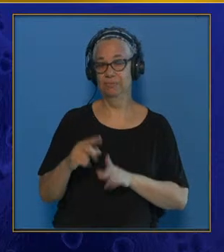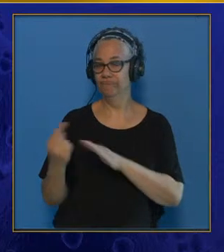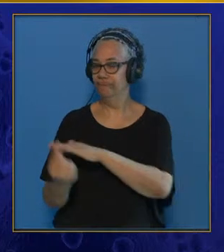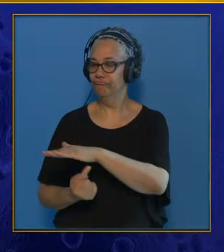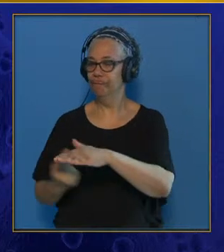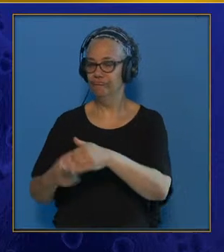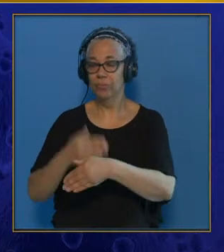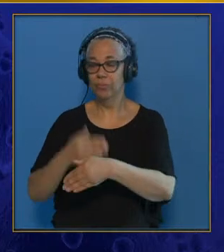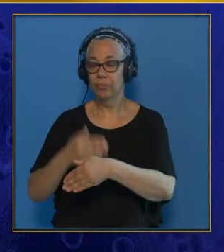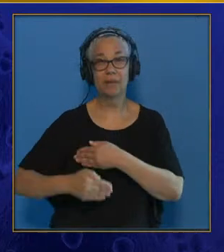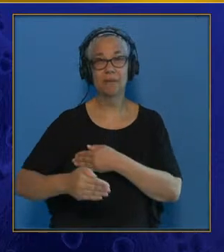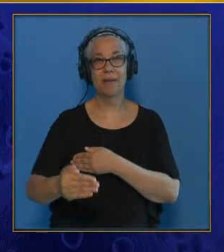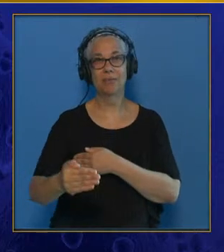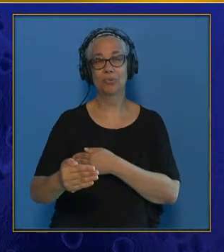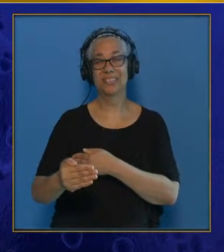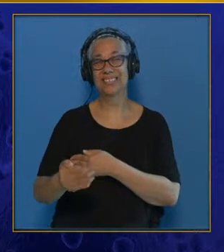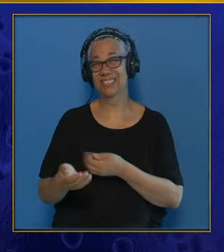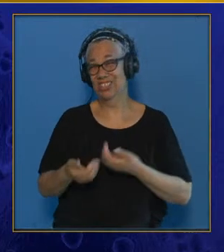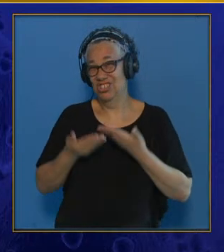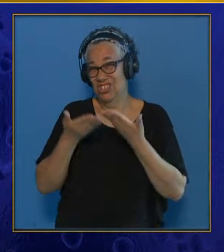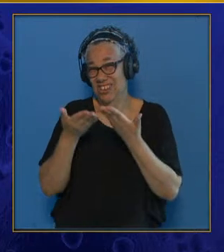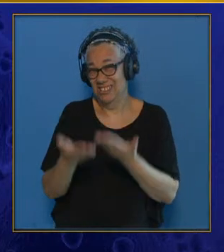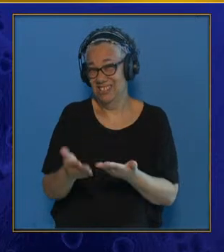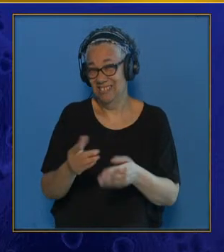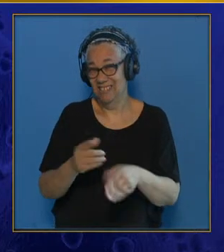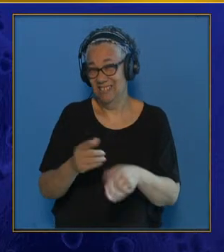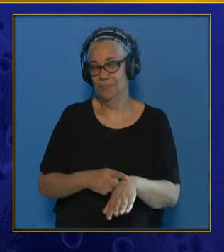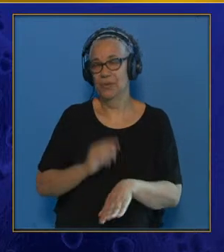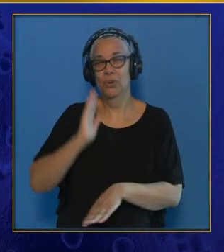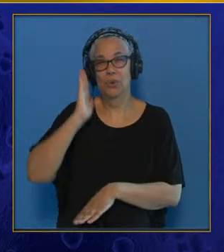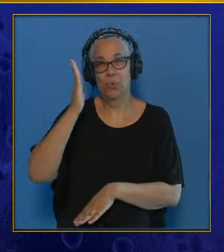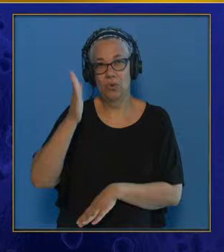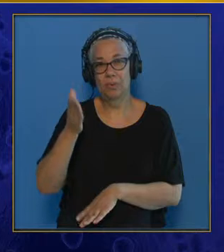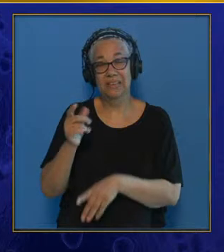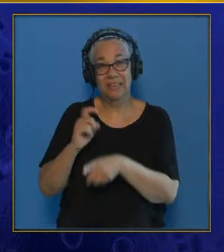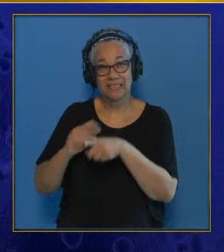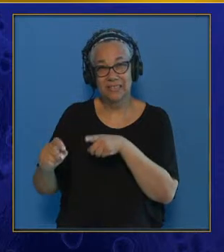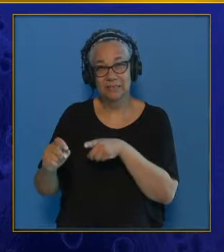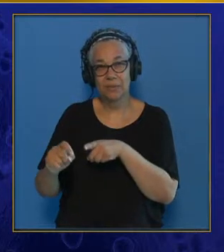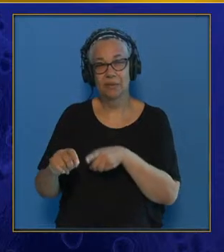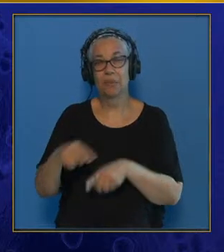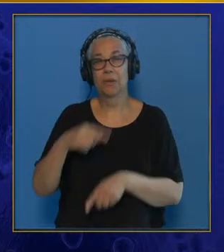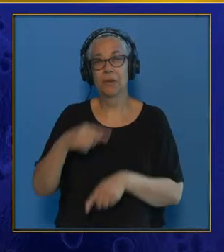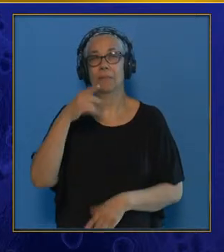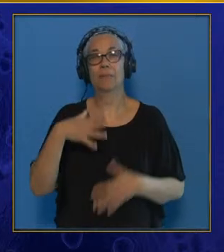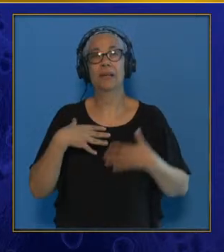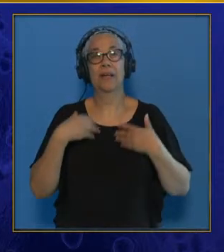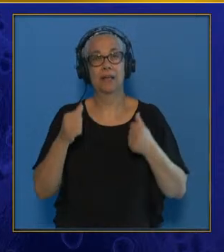standard prescribed time for them on arrival will be contacted by public health officers if they